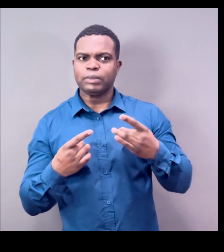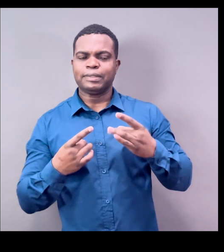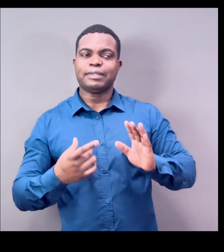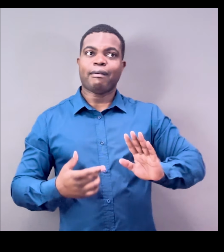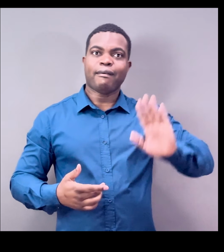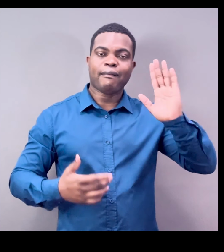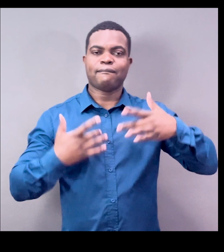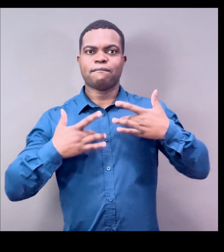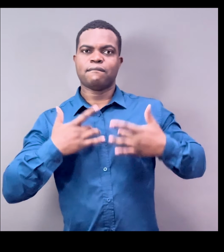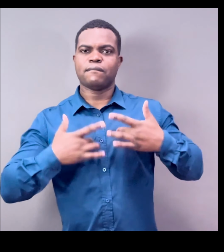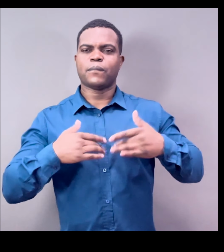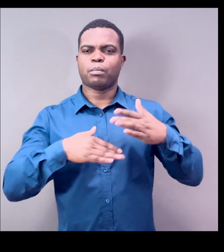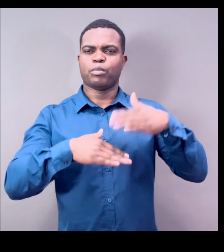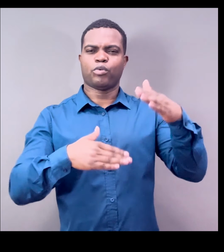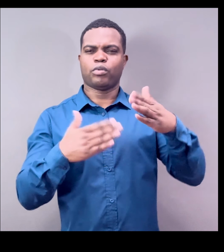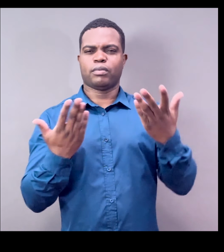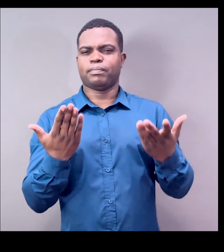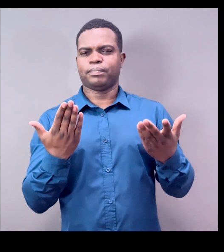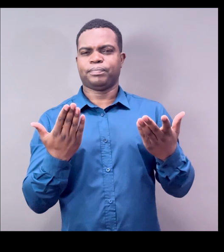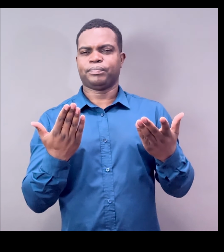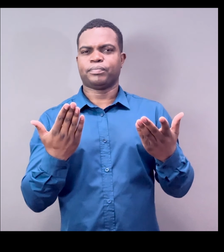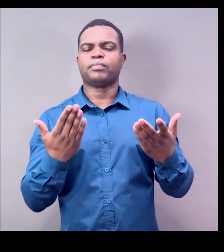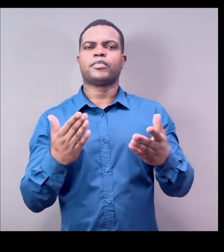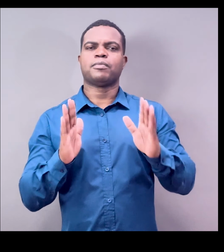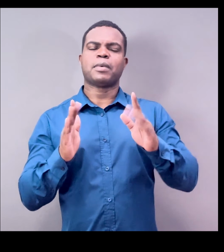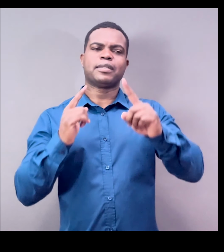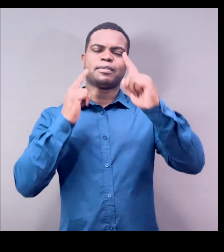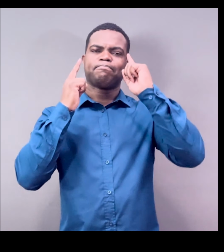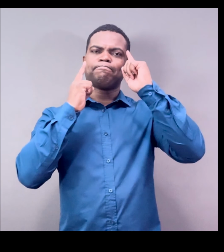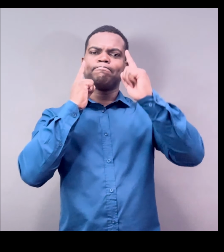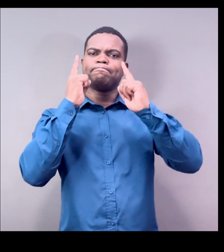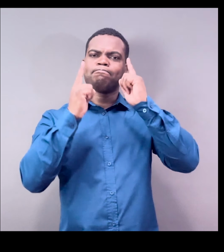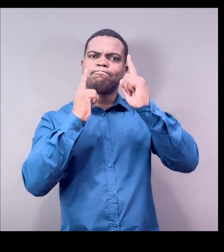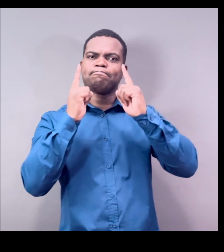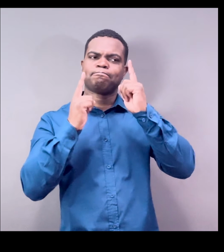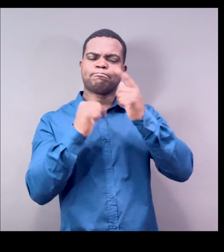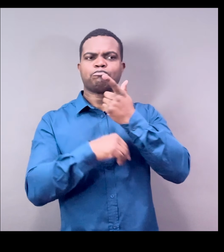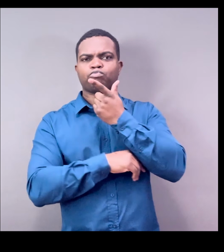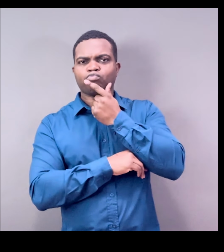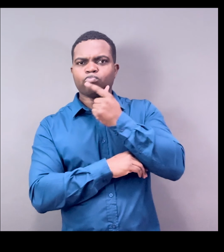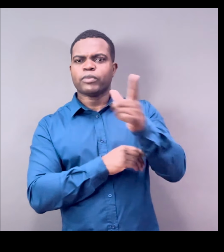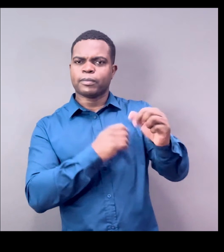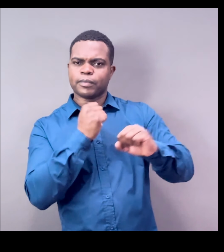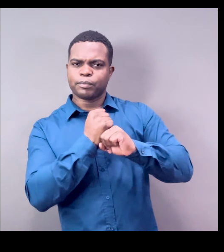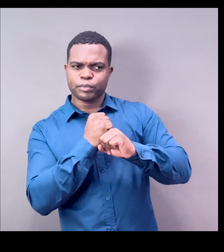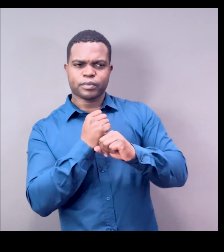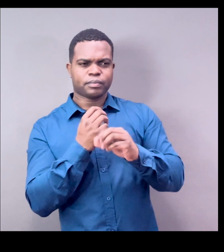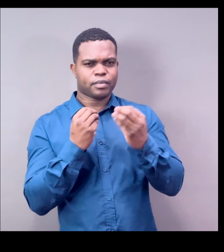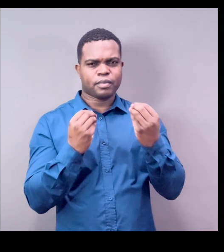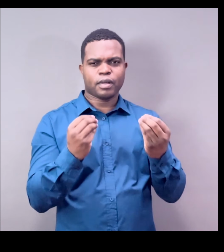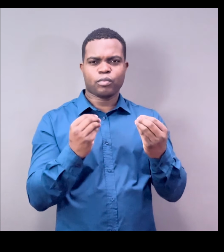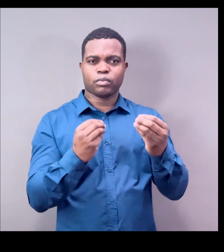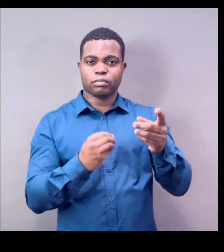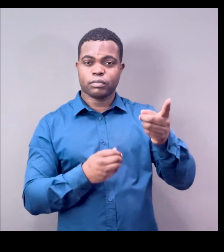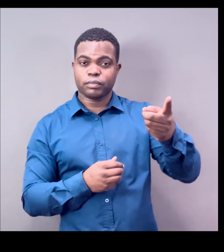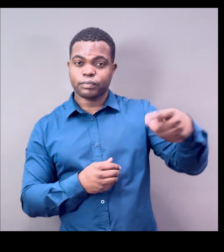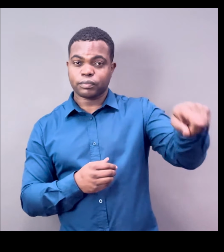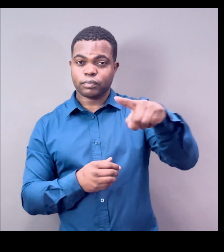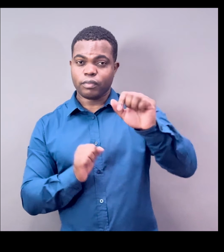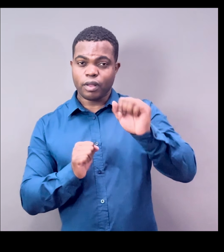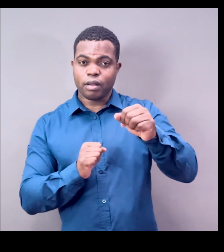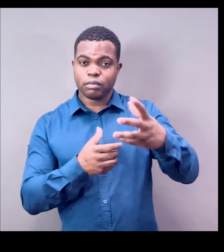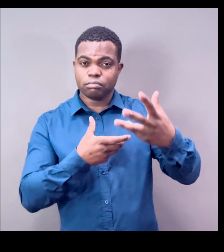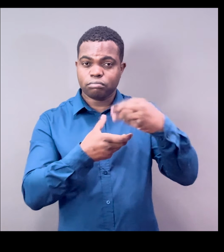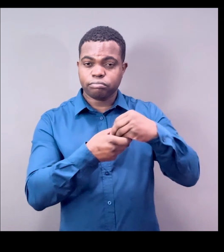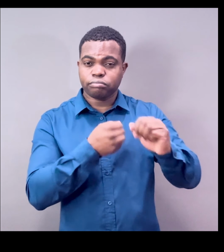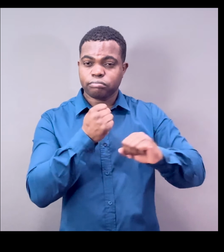So they have low interest, but you need to make sure that they are you buy them in,